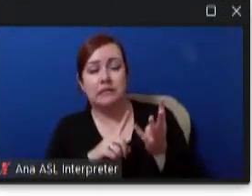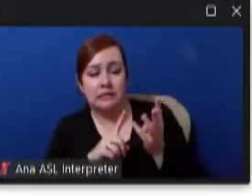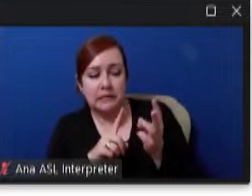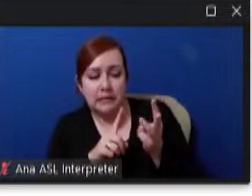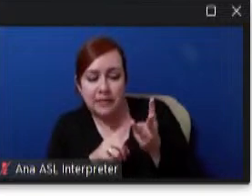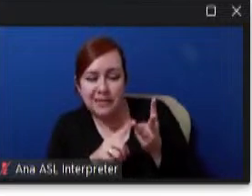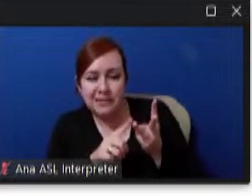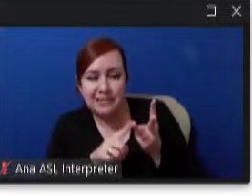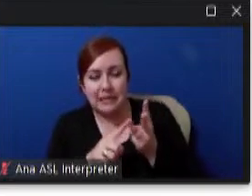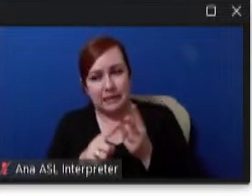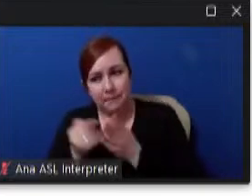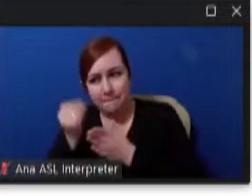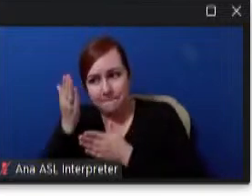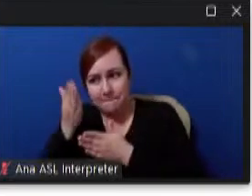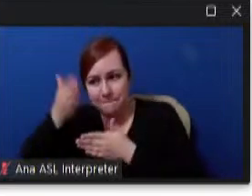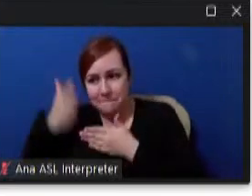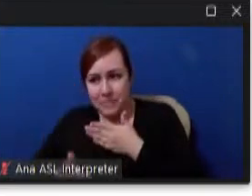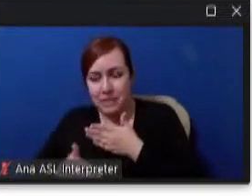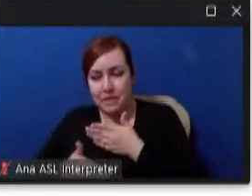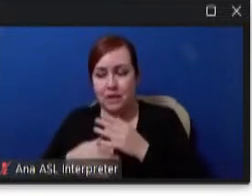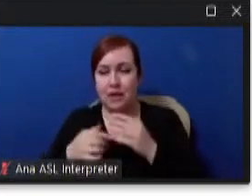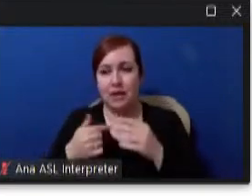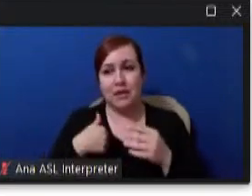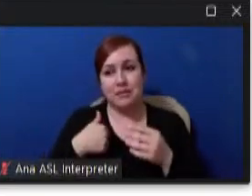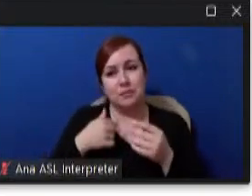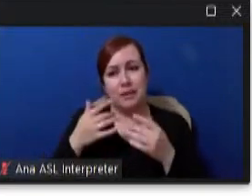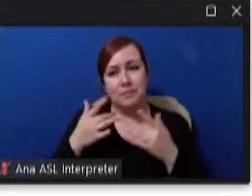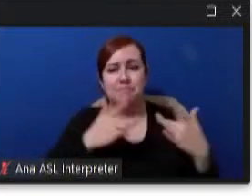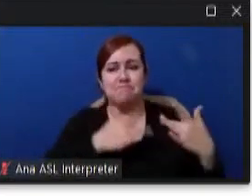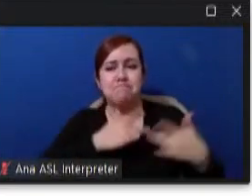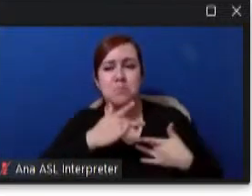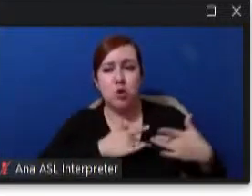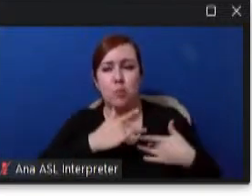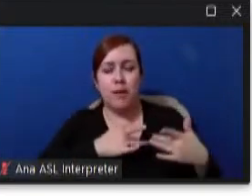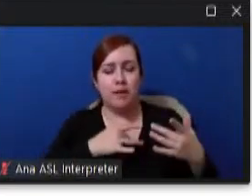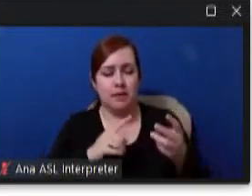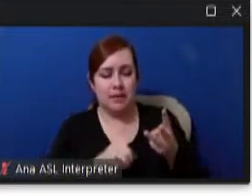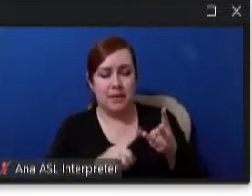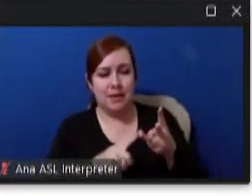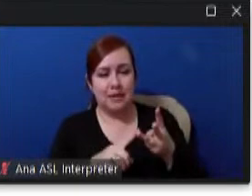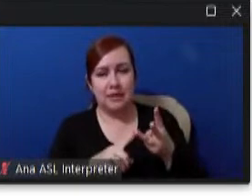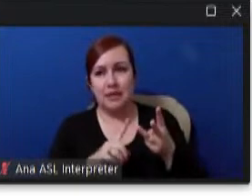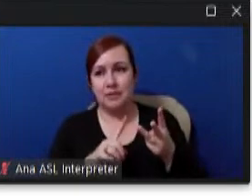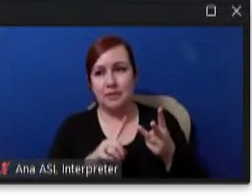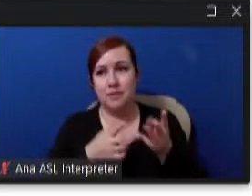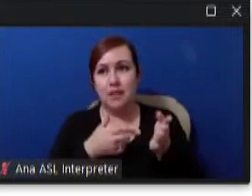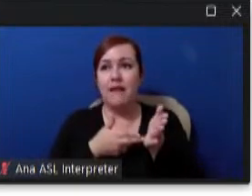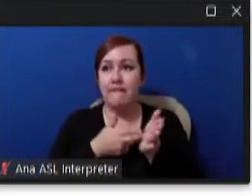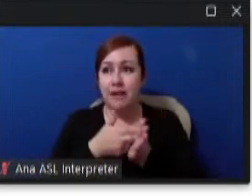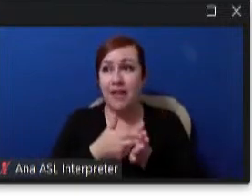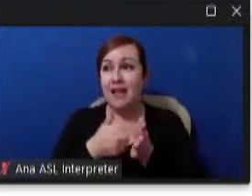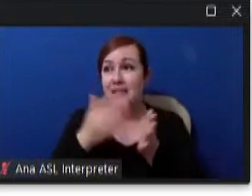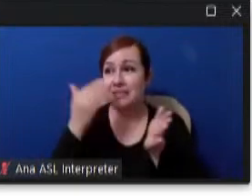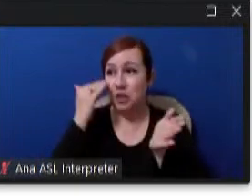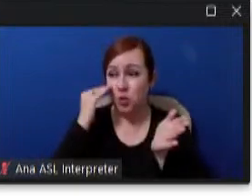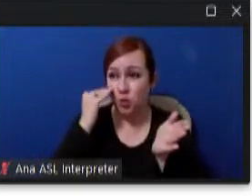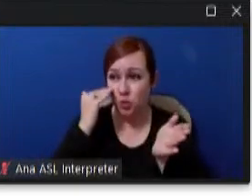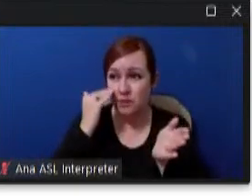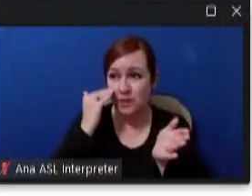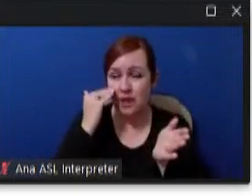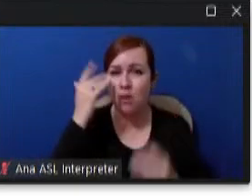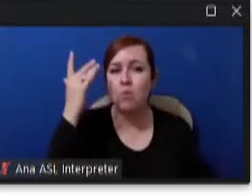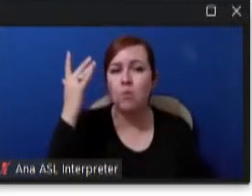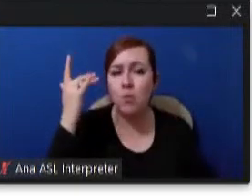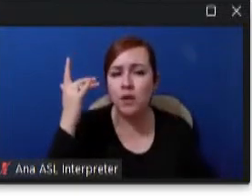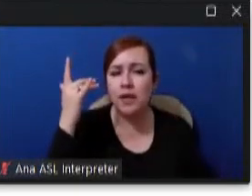I will conclude with this, and this is the point that concerns me the most as a rapporteur, to have the truth